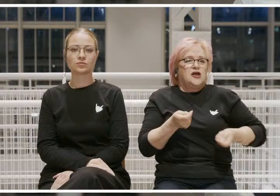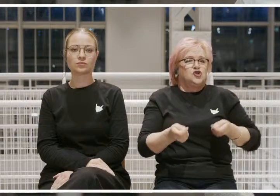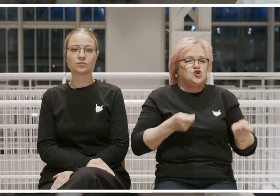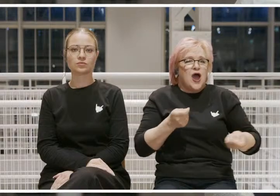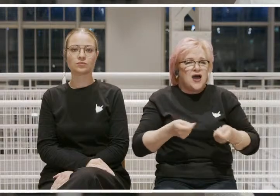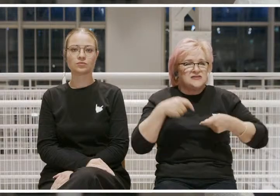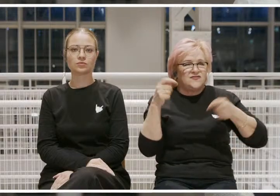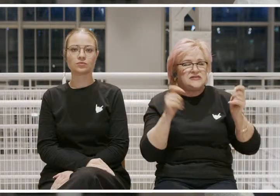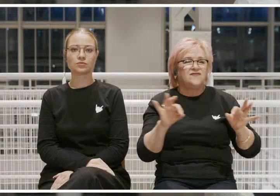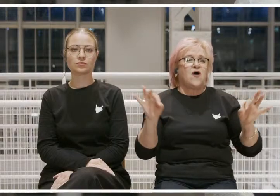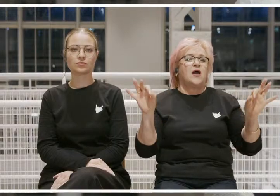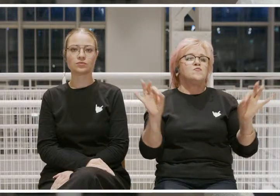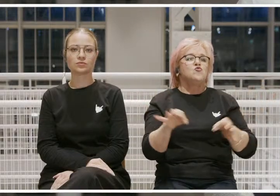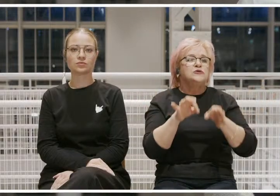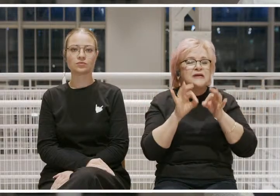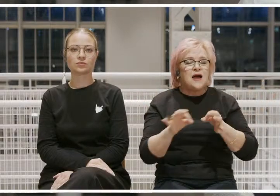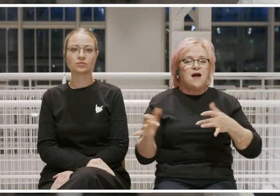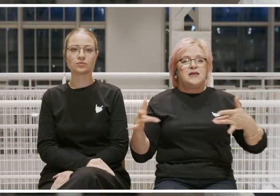festival.